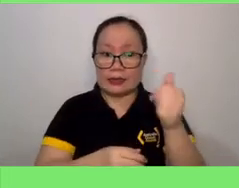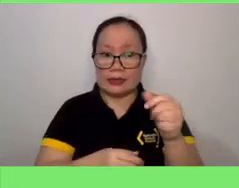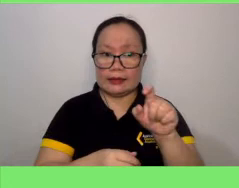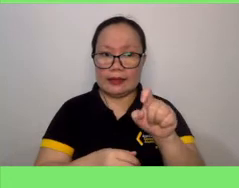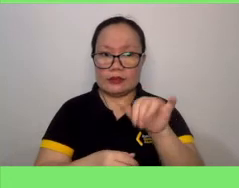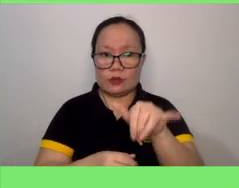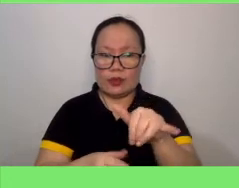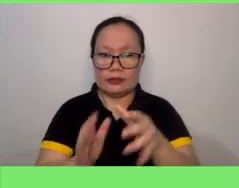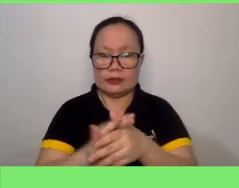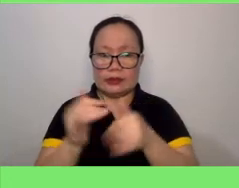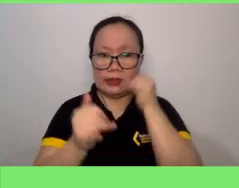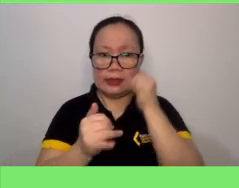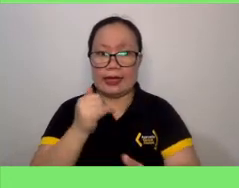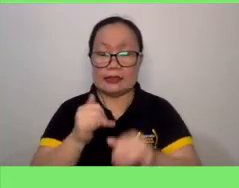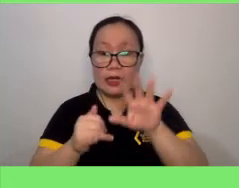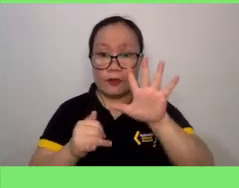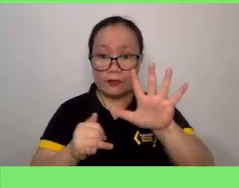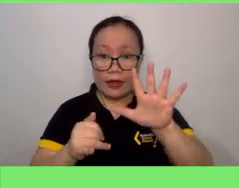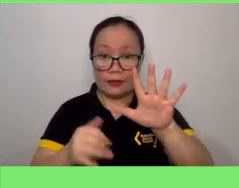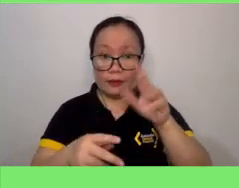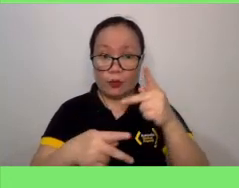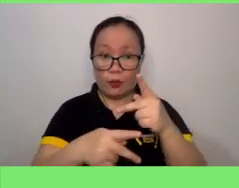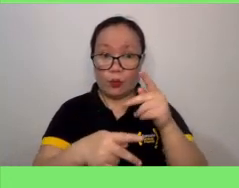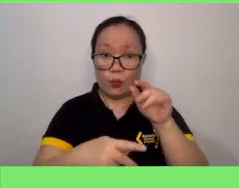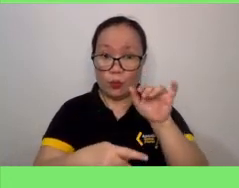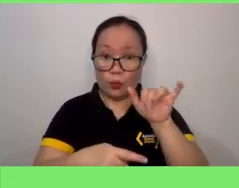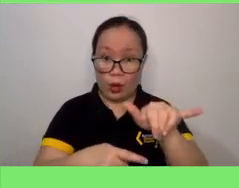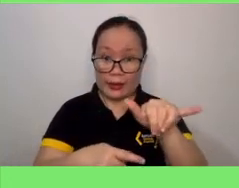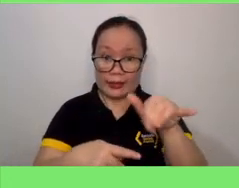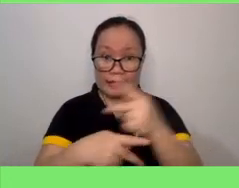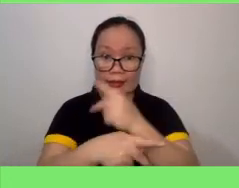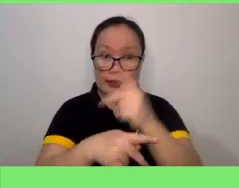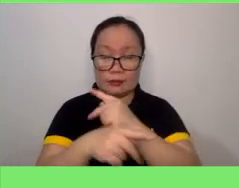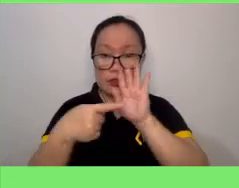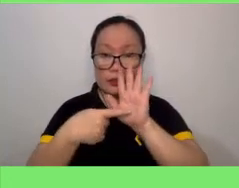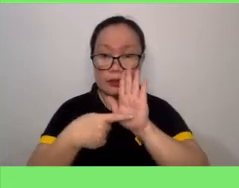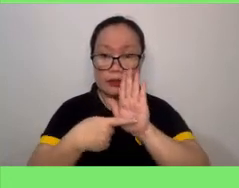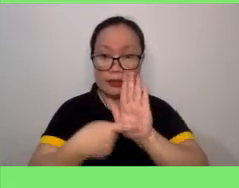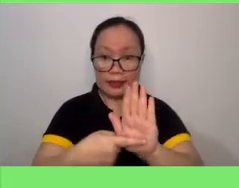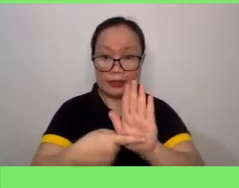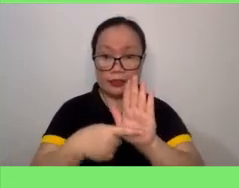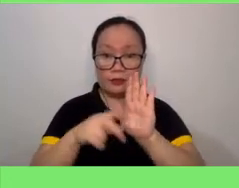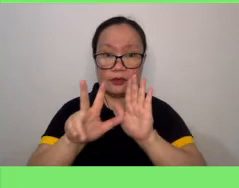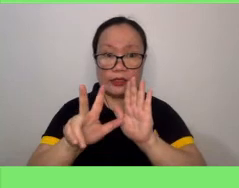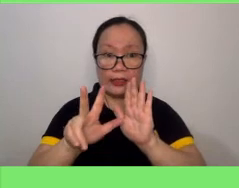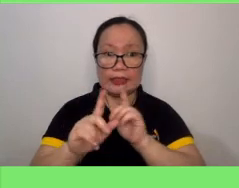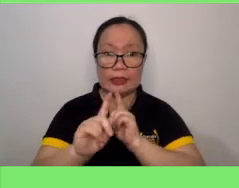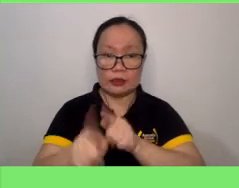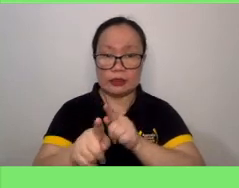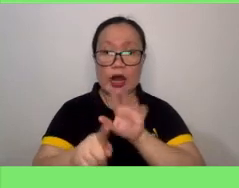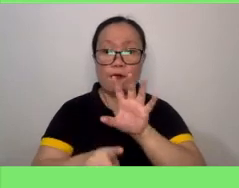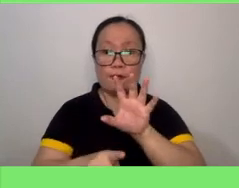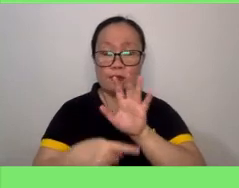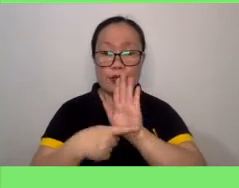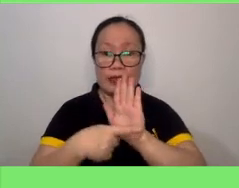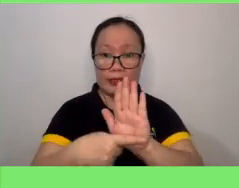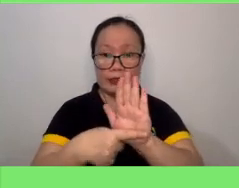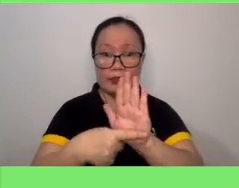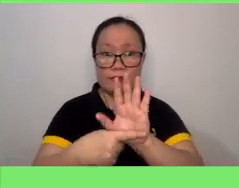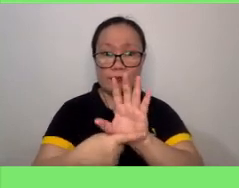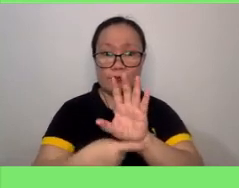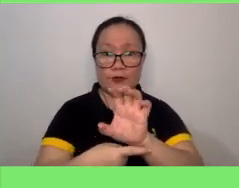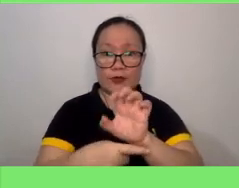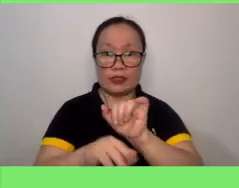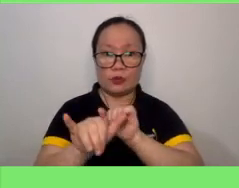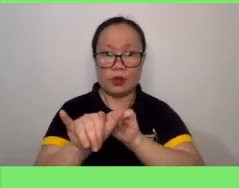this example, as you can see, this is x squared, this is x, xy, y. So, dito po